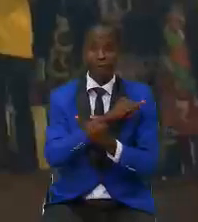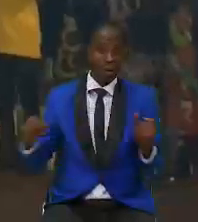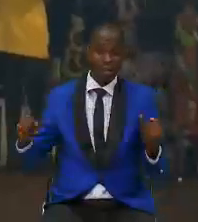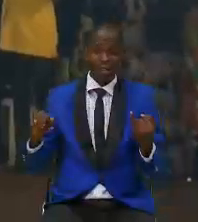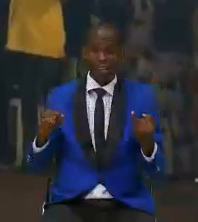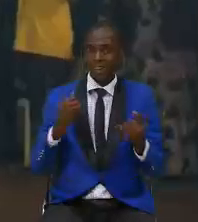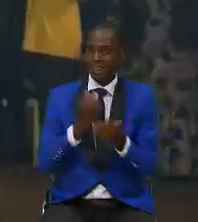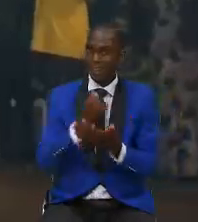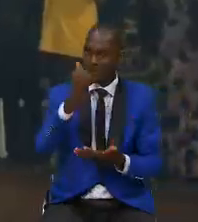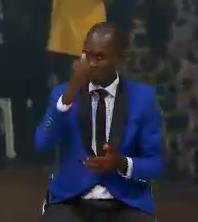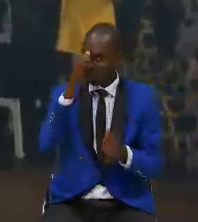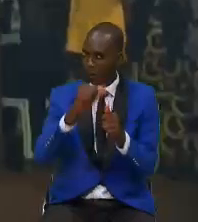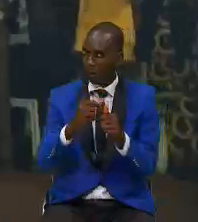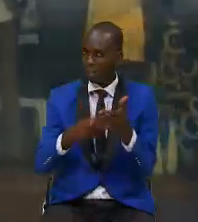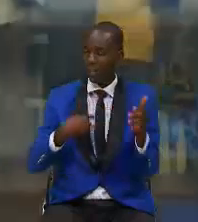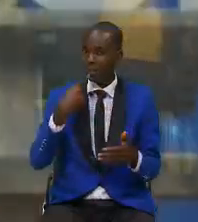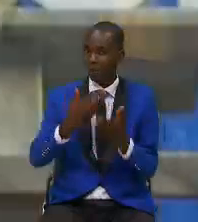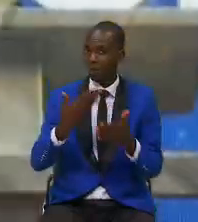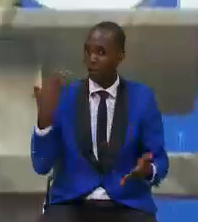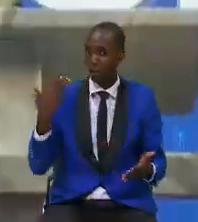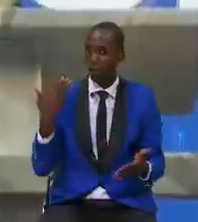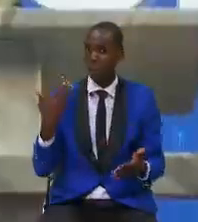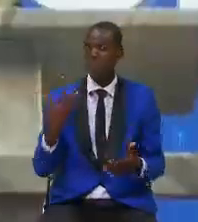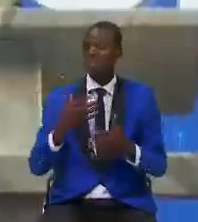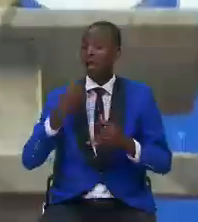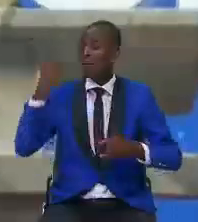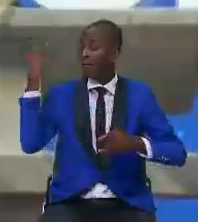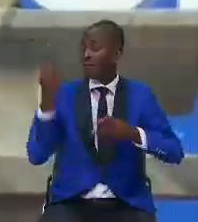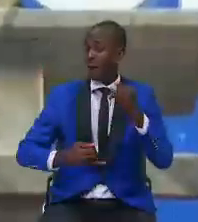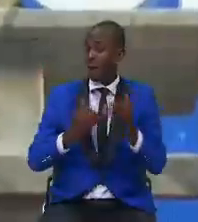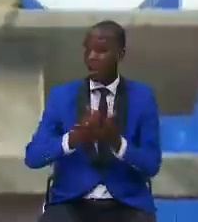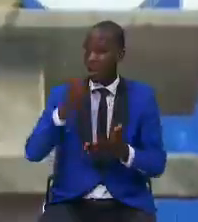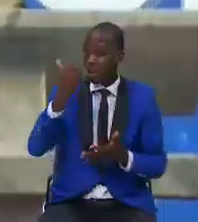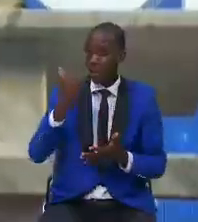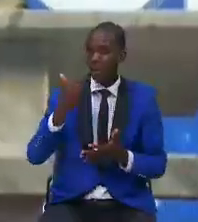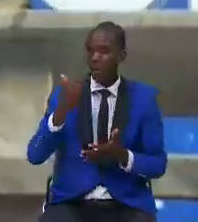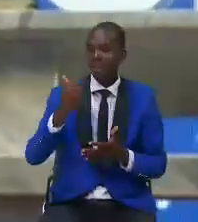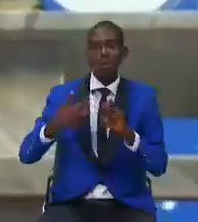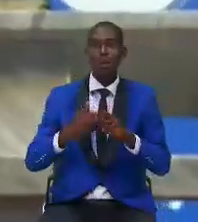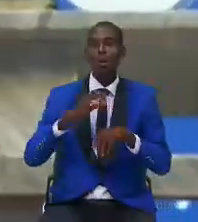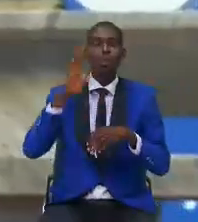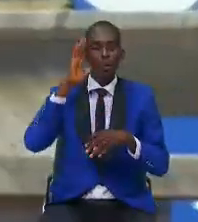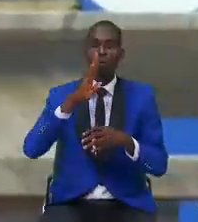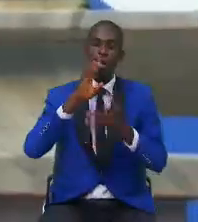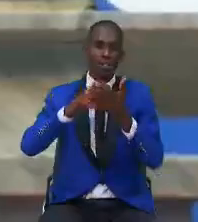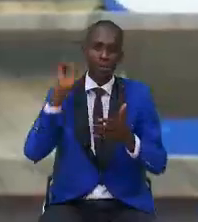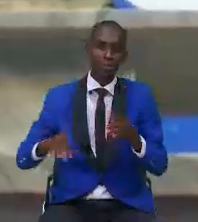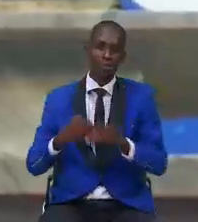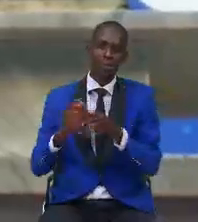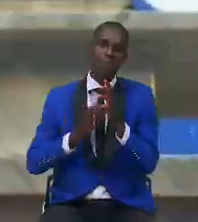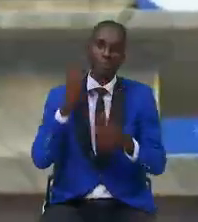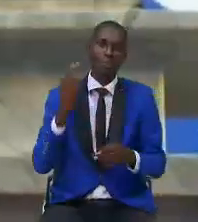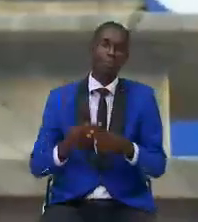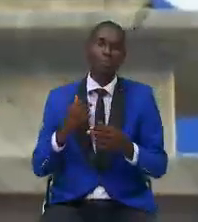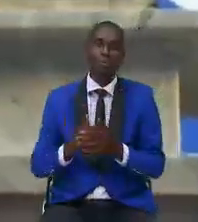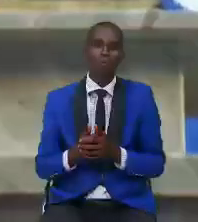And after the final amen, you'll check up yourself. And whatever the challenge may be, the Lord would